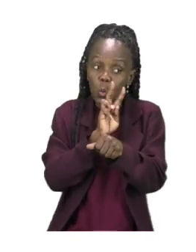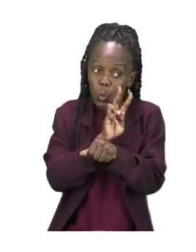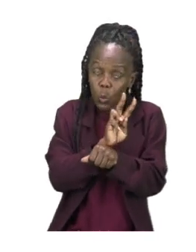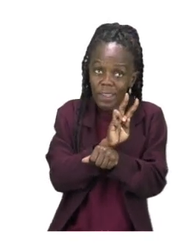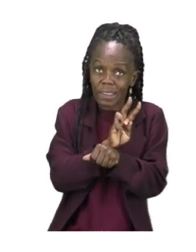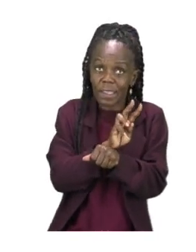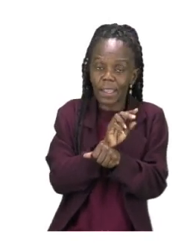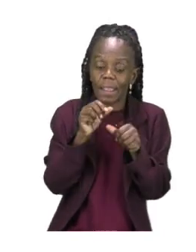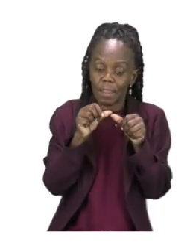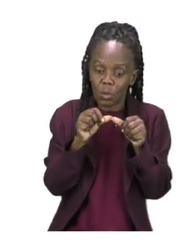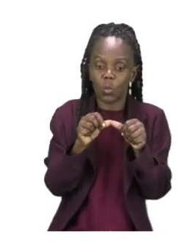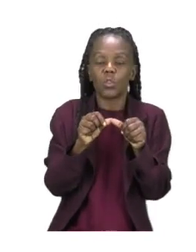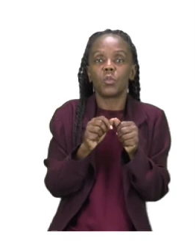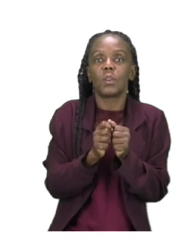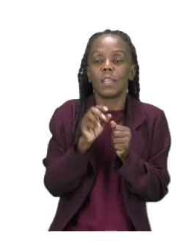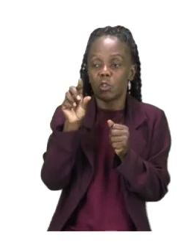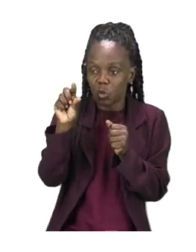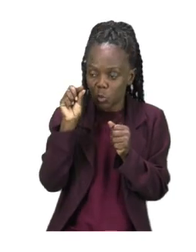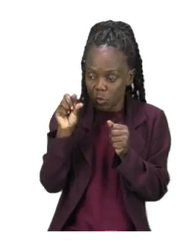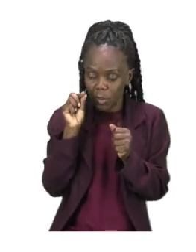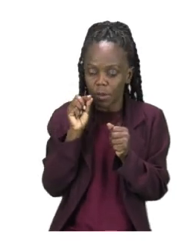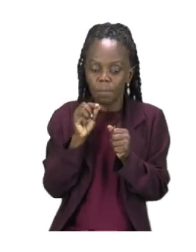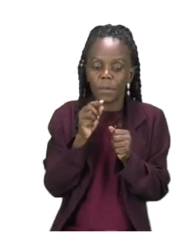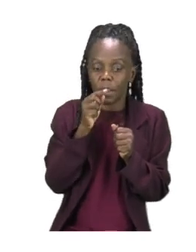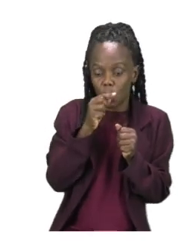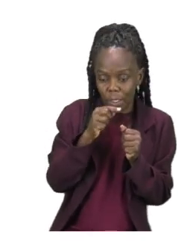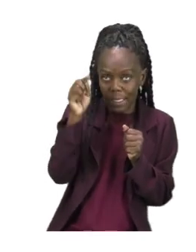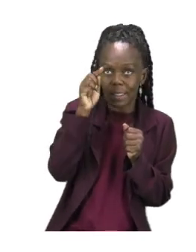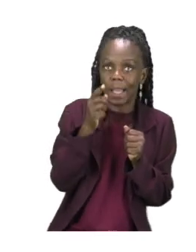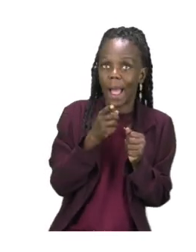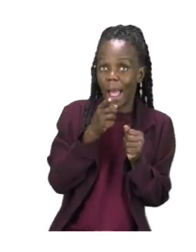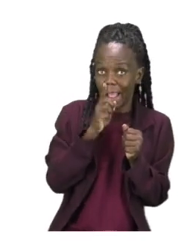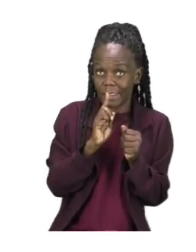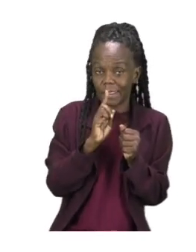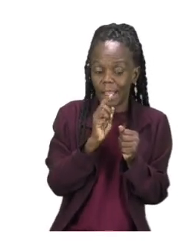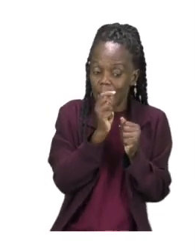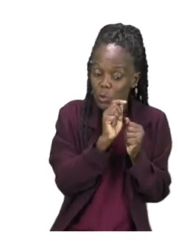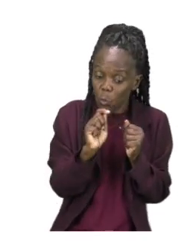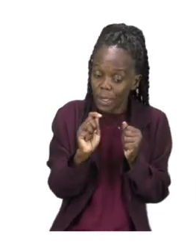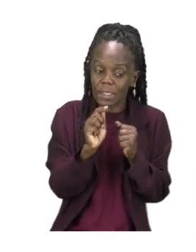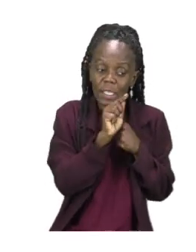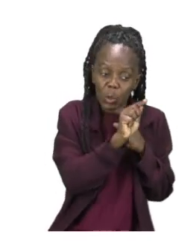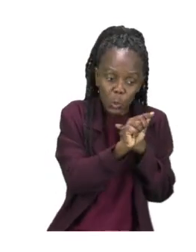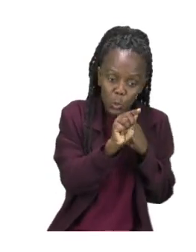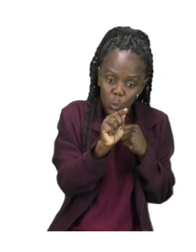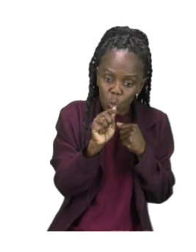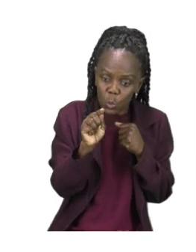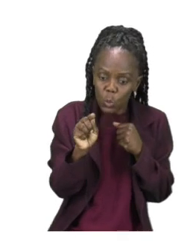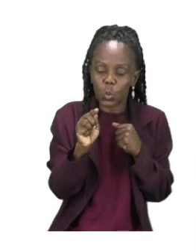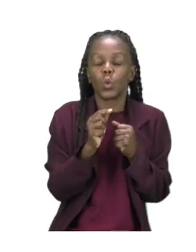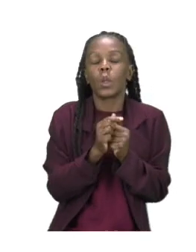choose your correct answer. Write it down on the space provided and use a